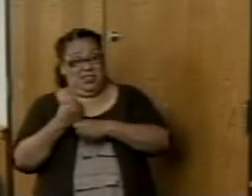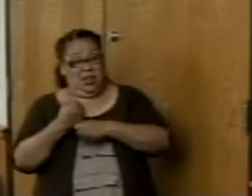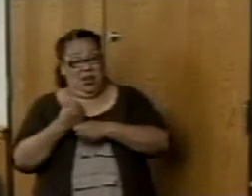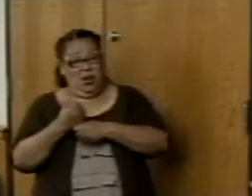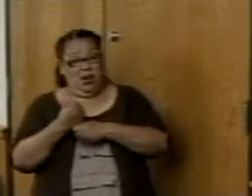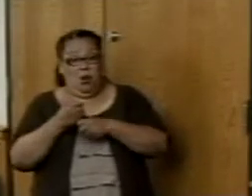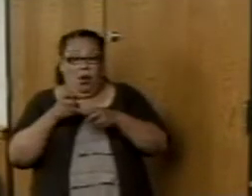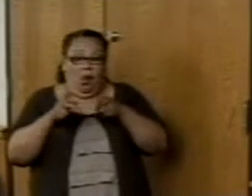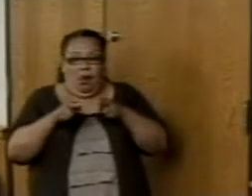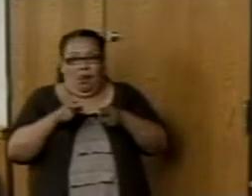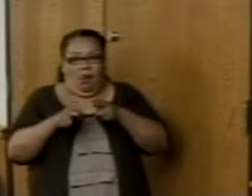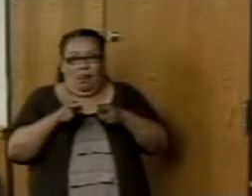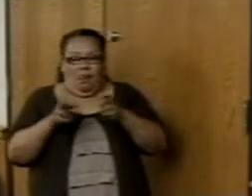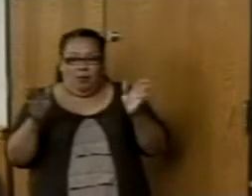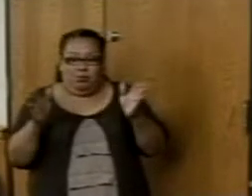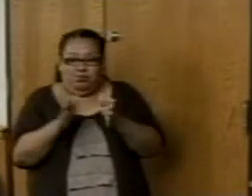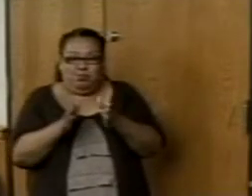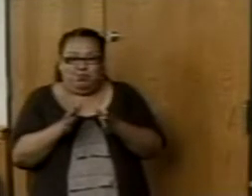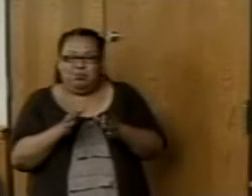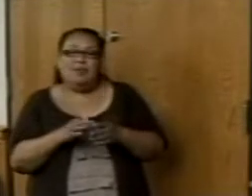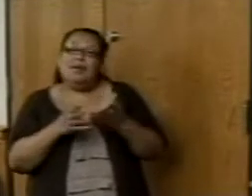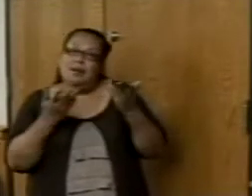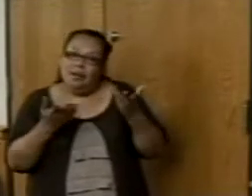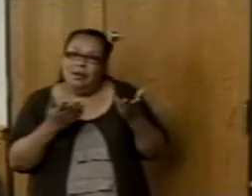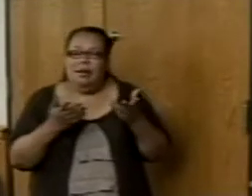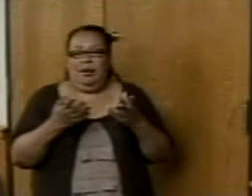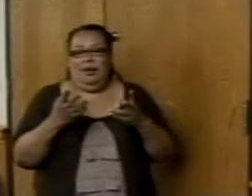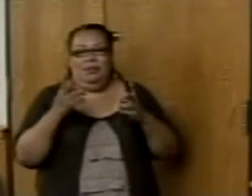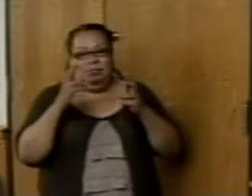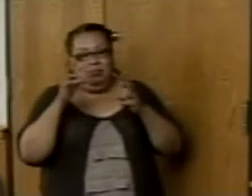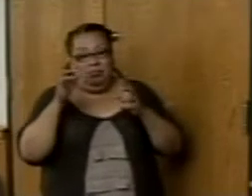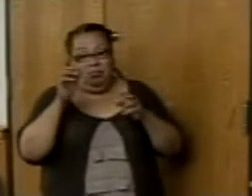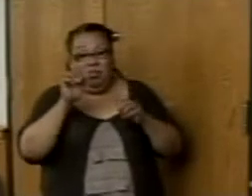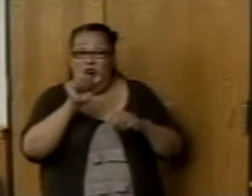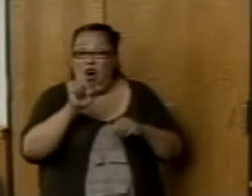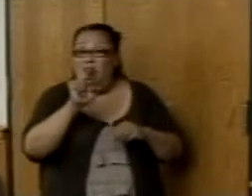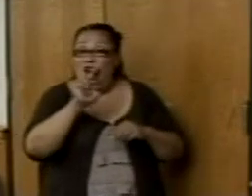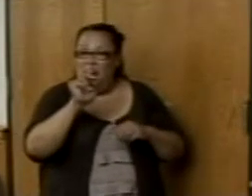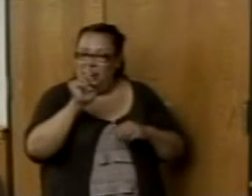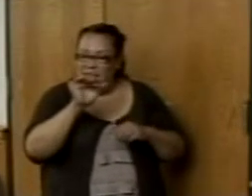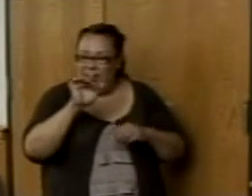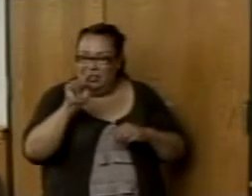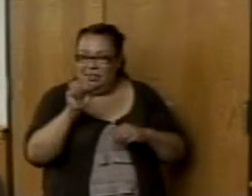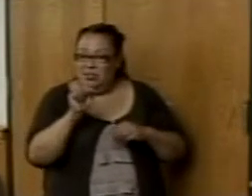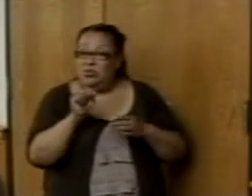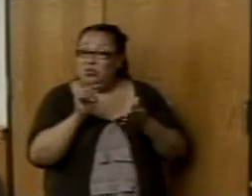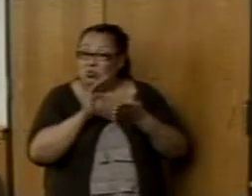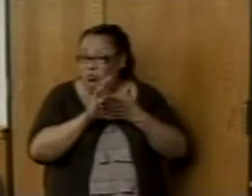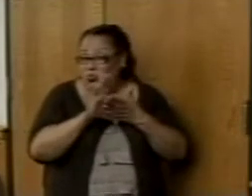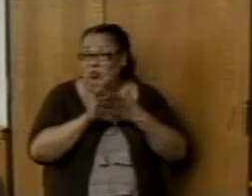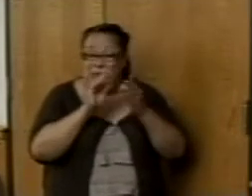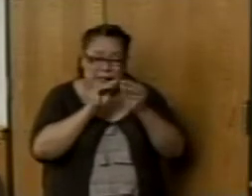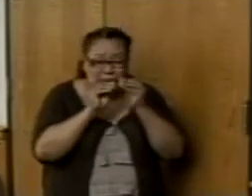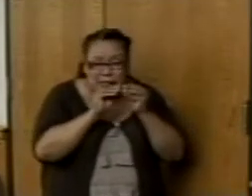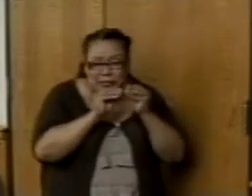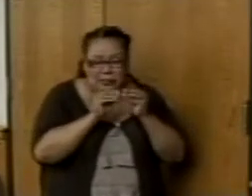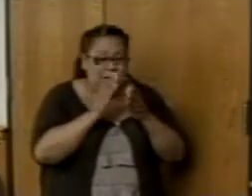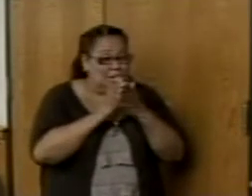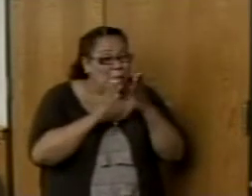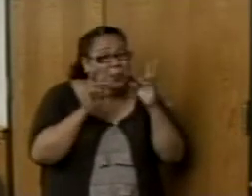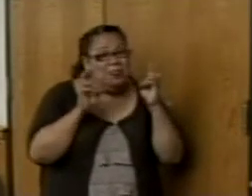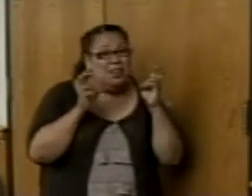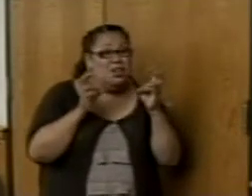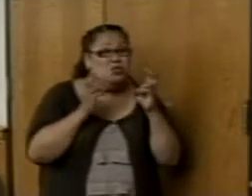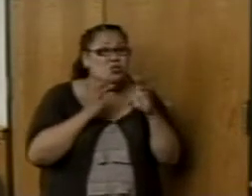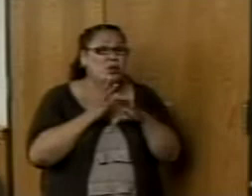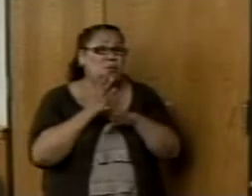the recommendations from our external auditor of the forensic audit, that in order for us to be able to streamline some of the issues or some of